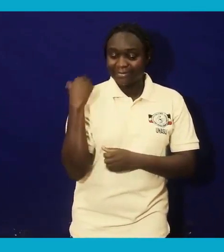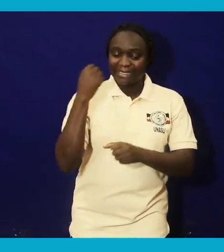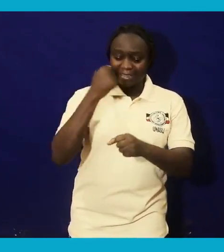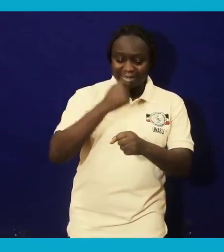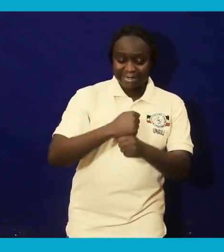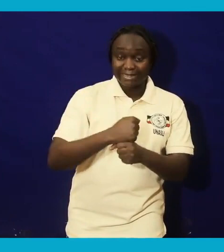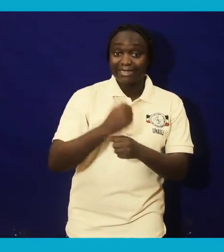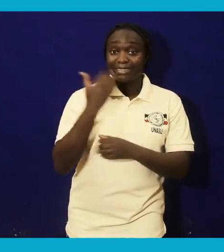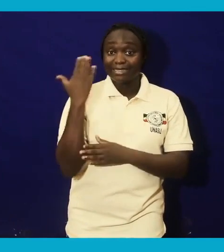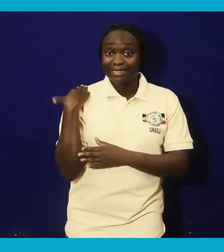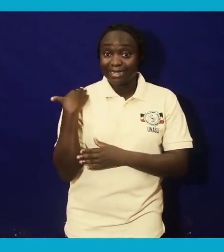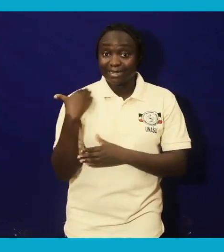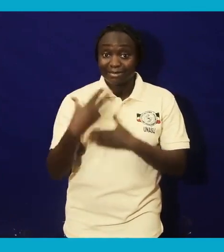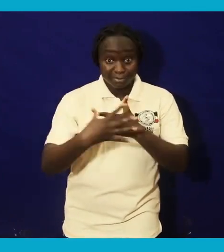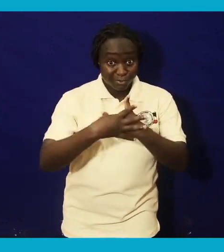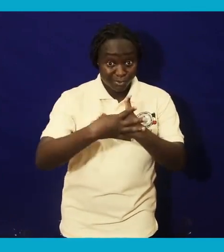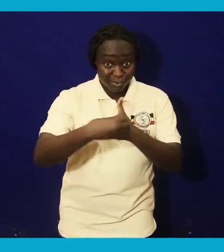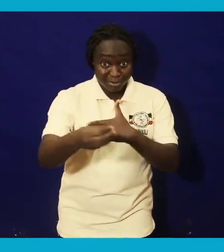sister,